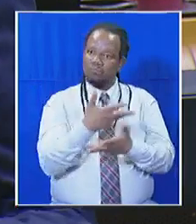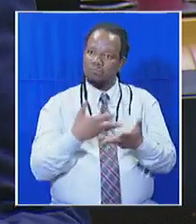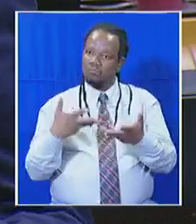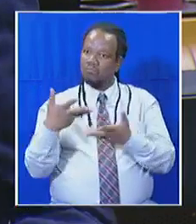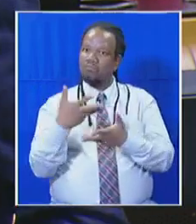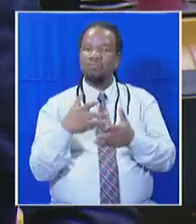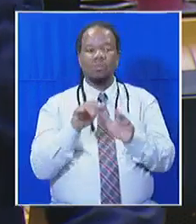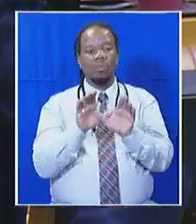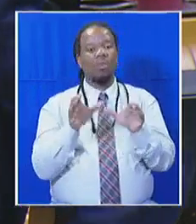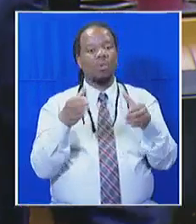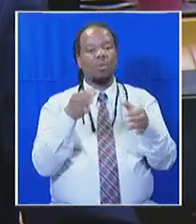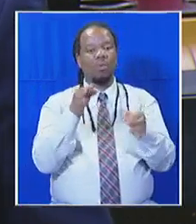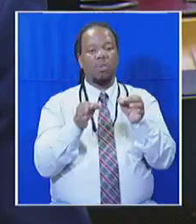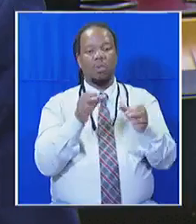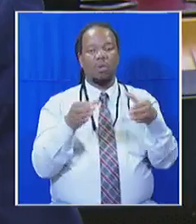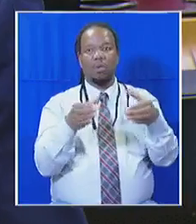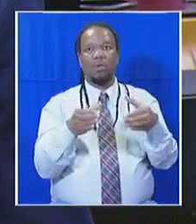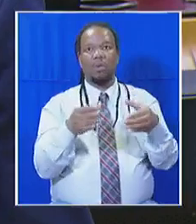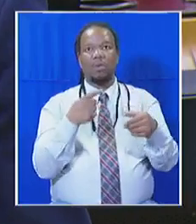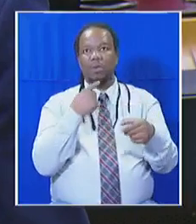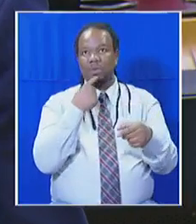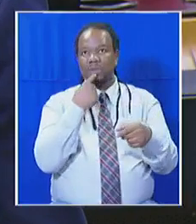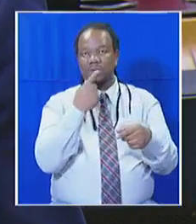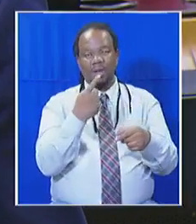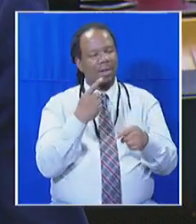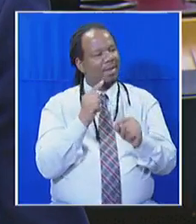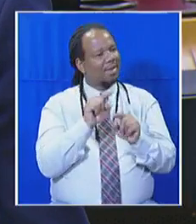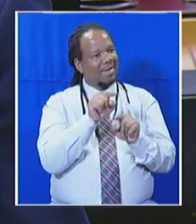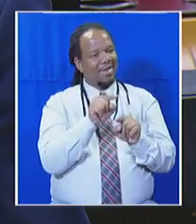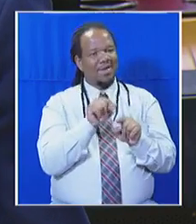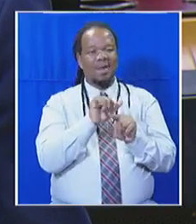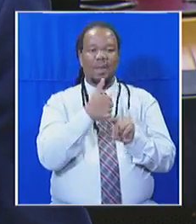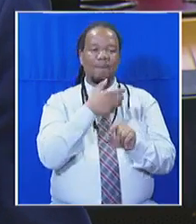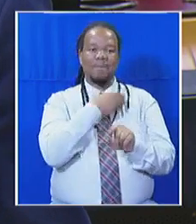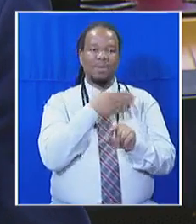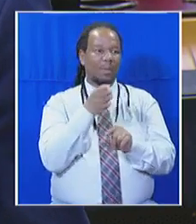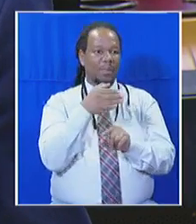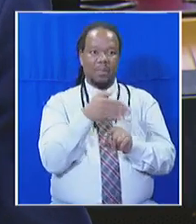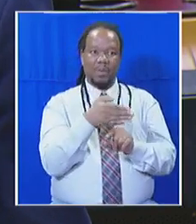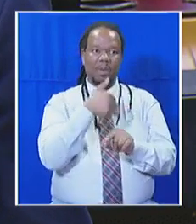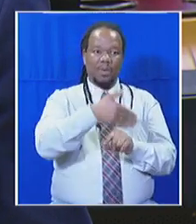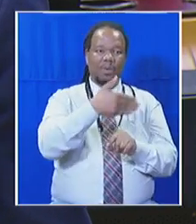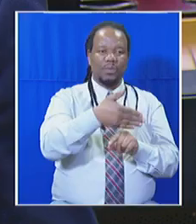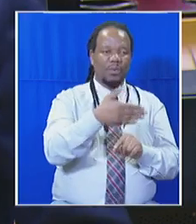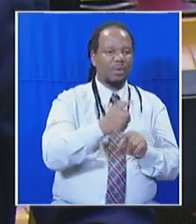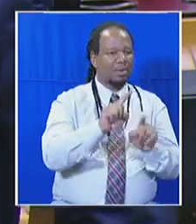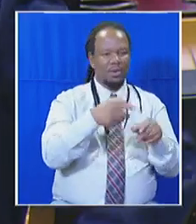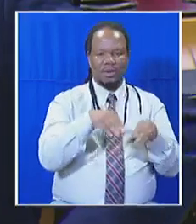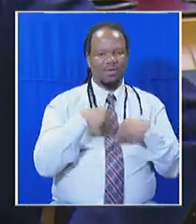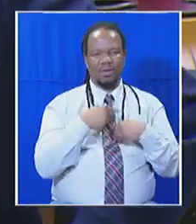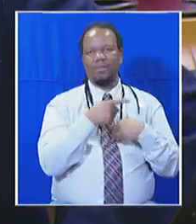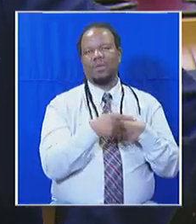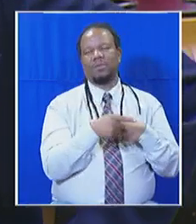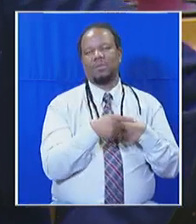all parties that we cannot accept the continuous absence of ministers to come and report. And